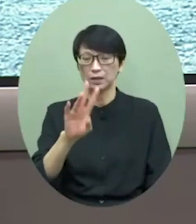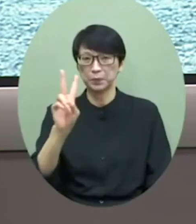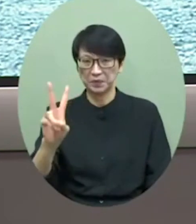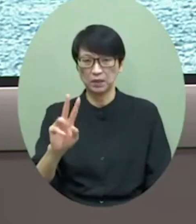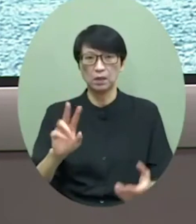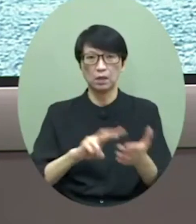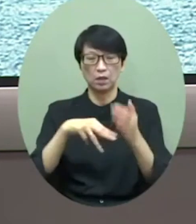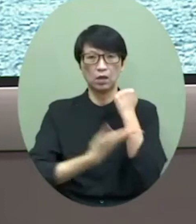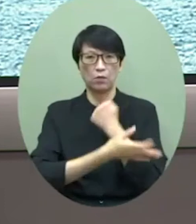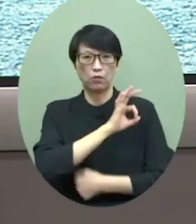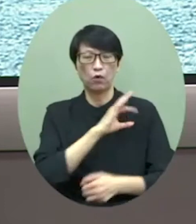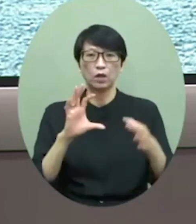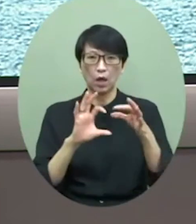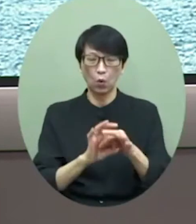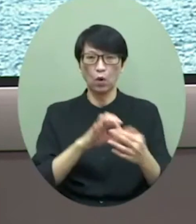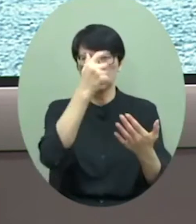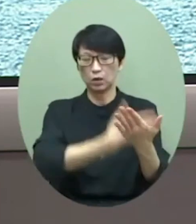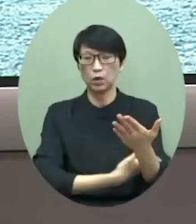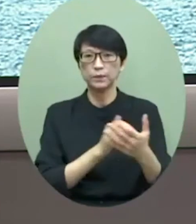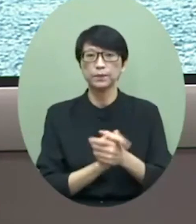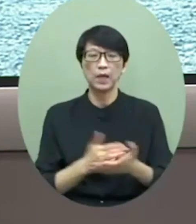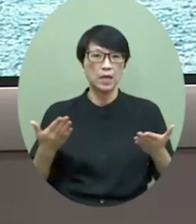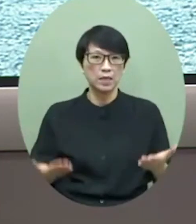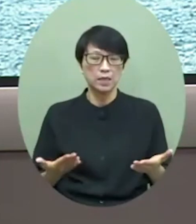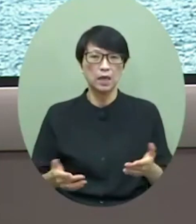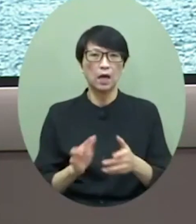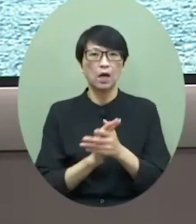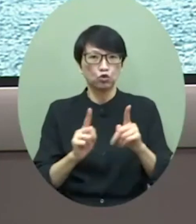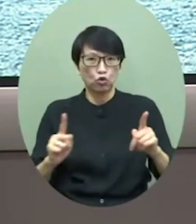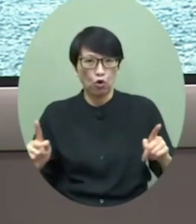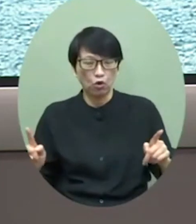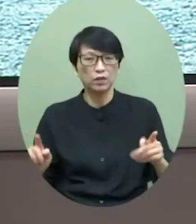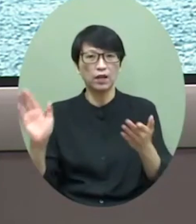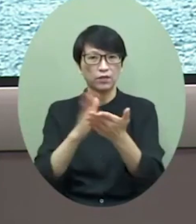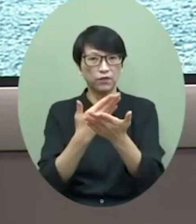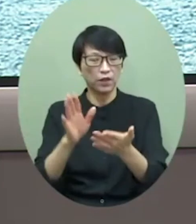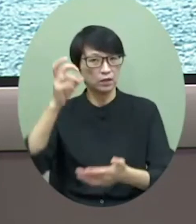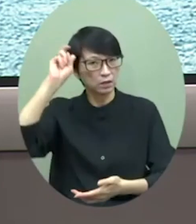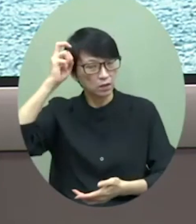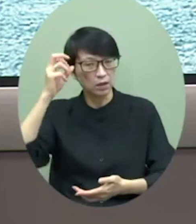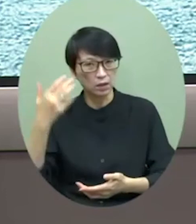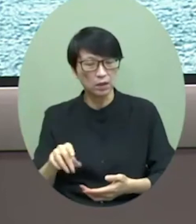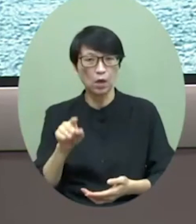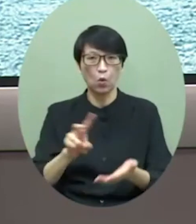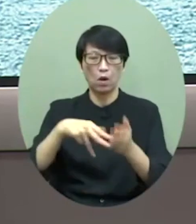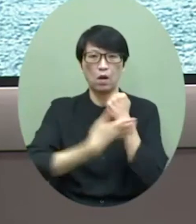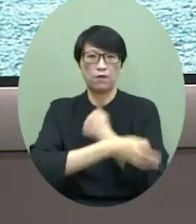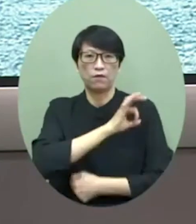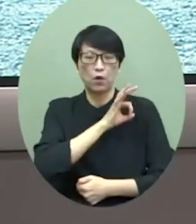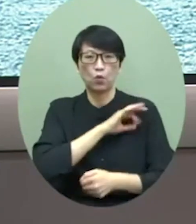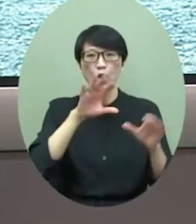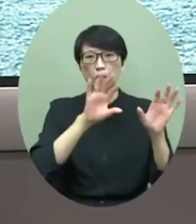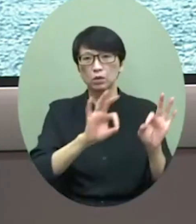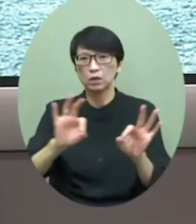Cap 542, the Legislative Council Ordinance, is the one directly related to the Legislative Council. And then